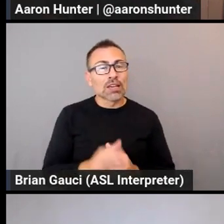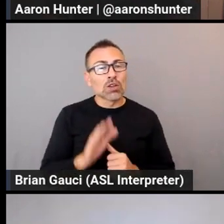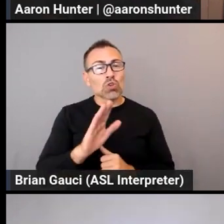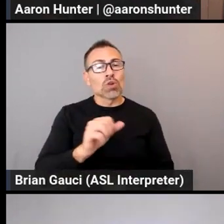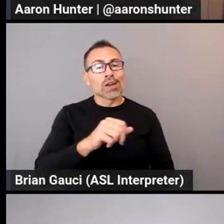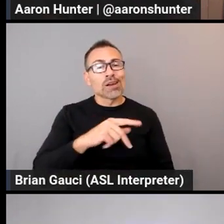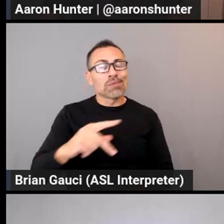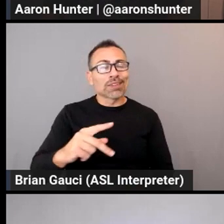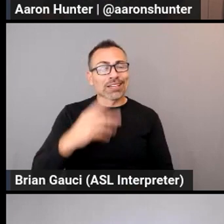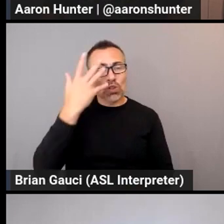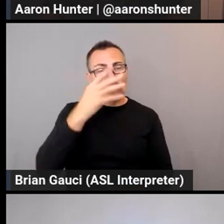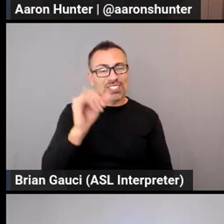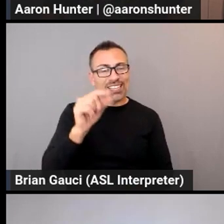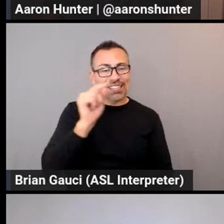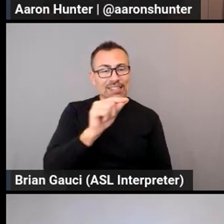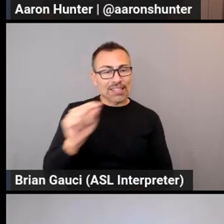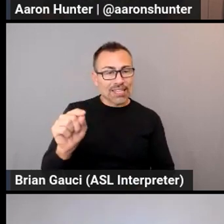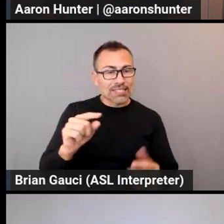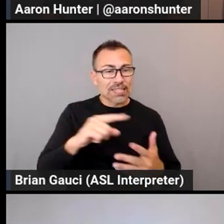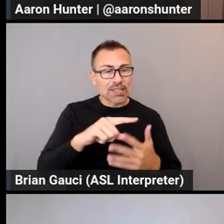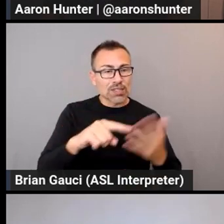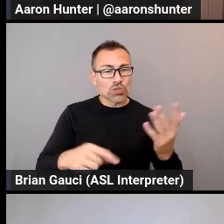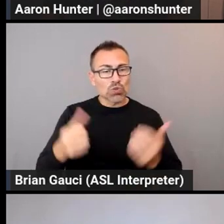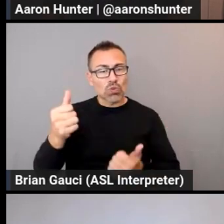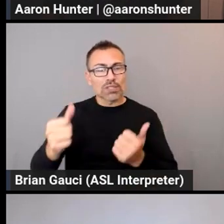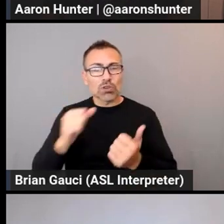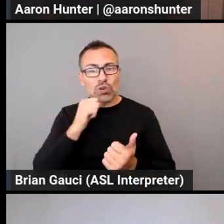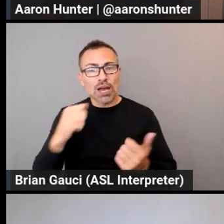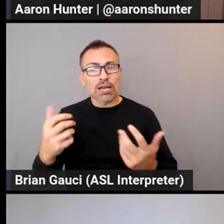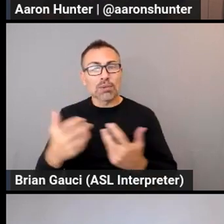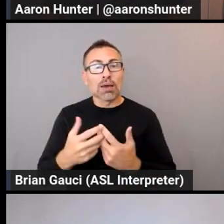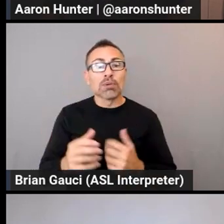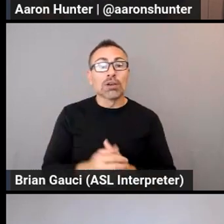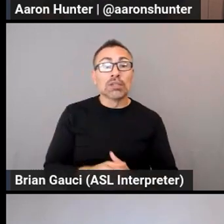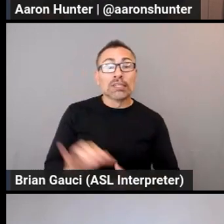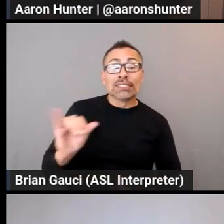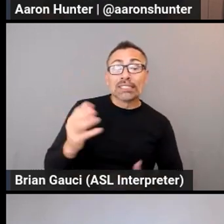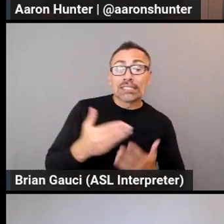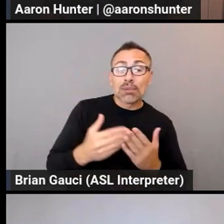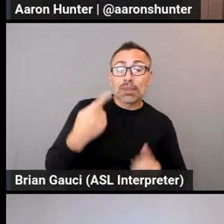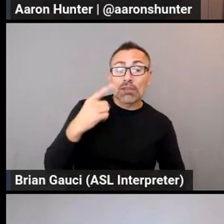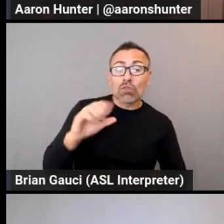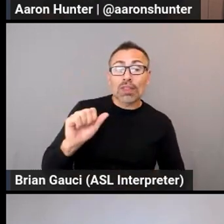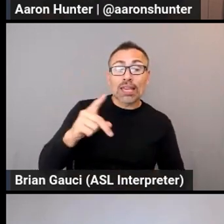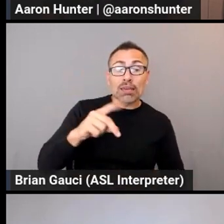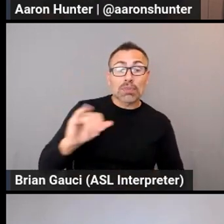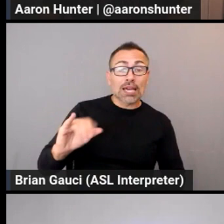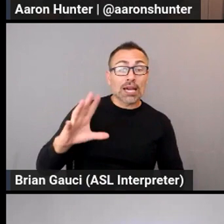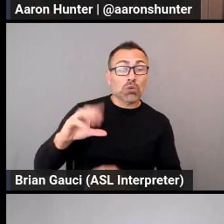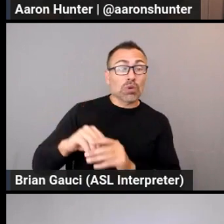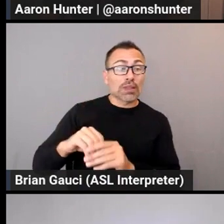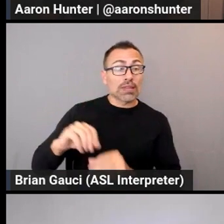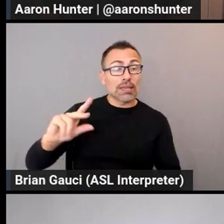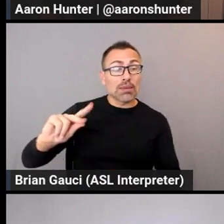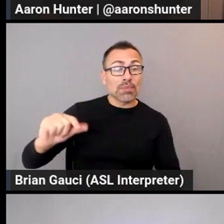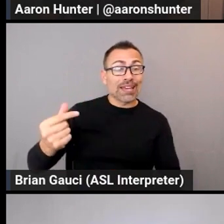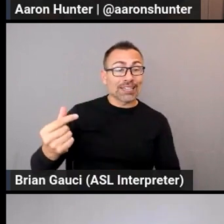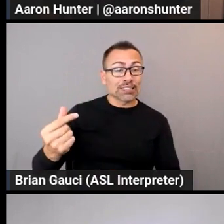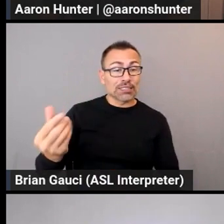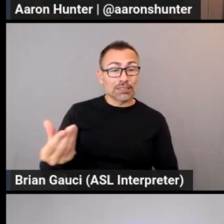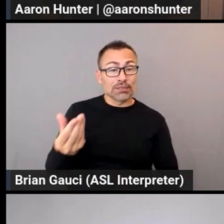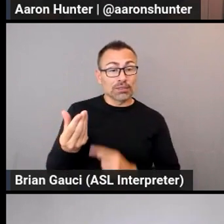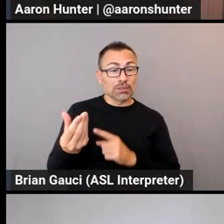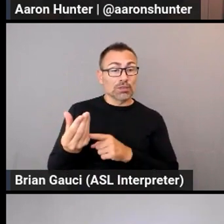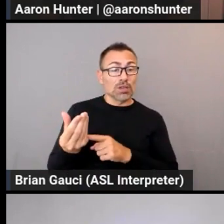and this is what the incompatible subset looks like. And the same it does for sort of the APIs within the packages and referenced all over as well.